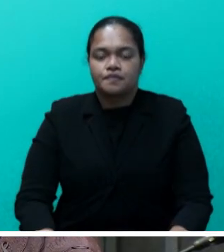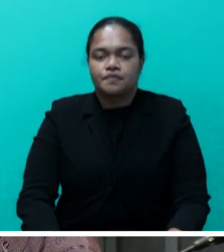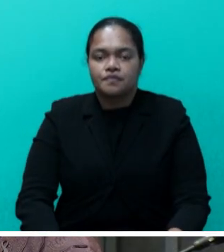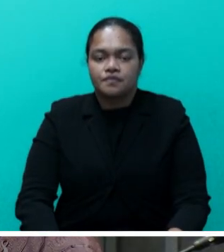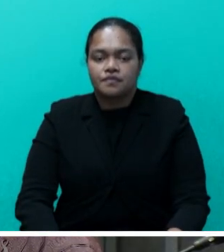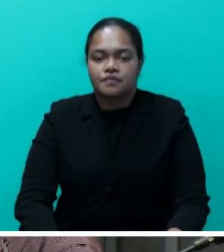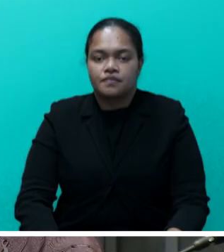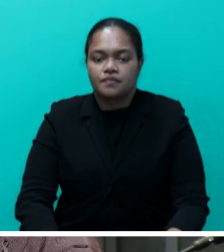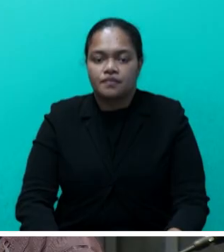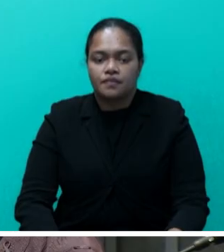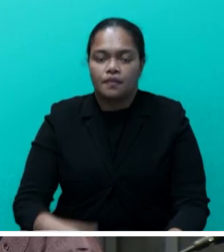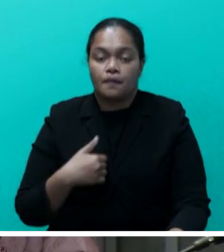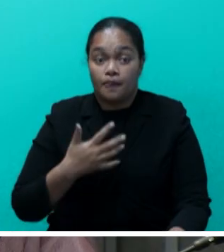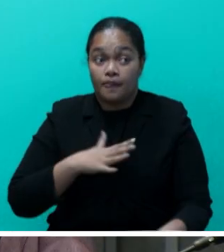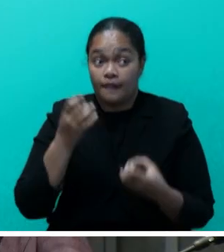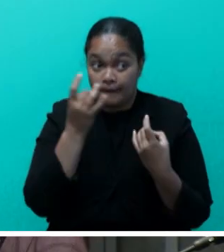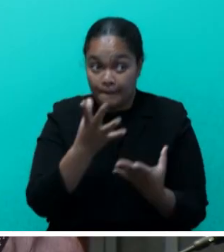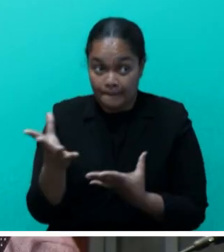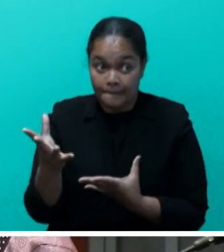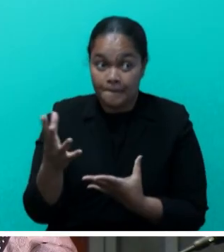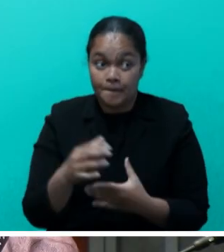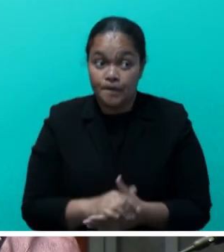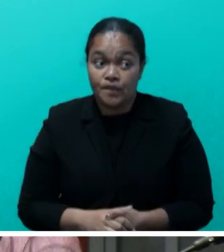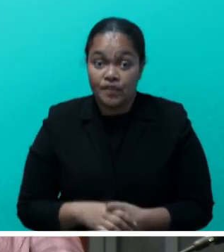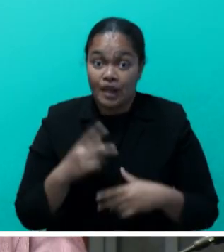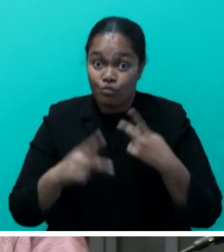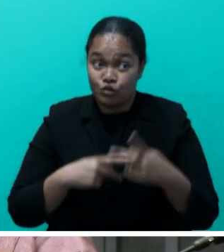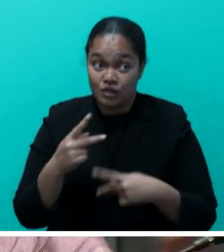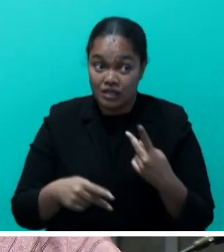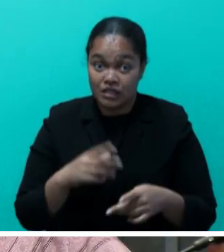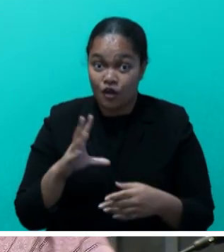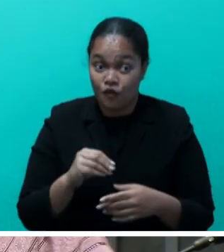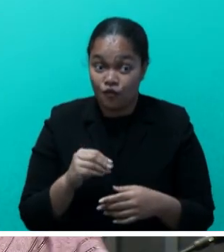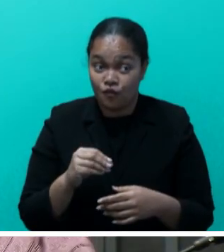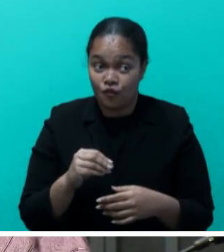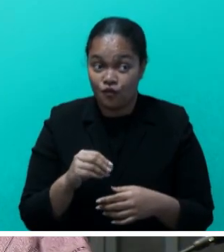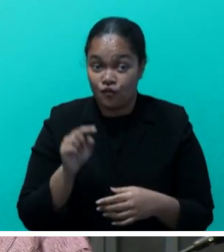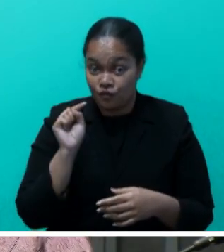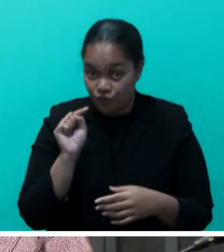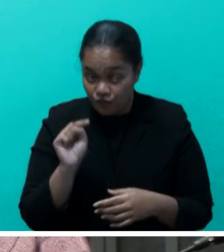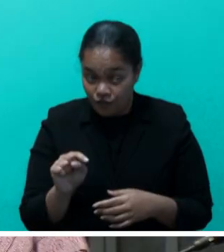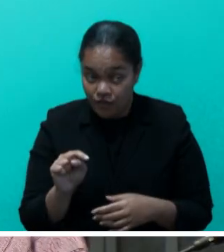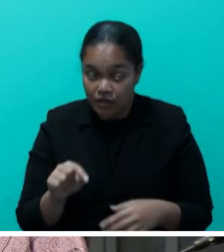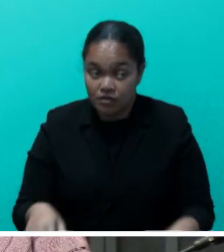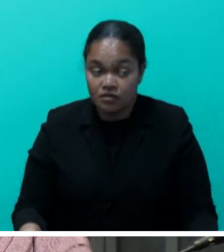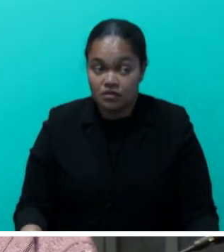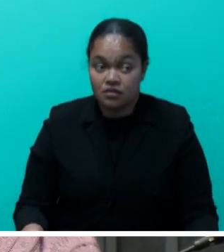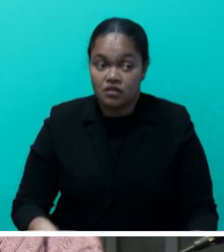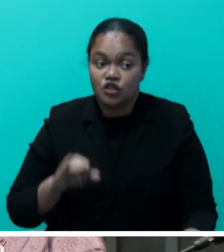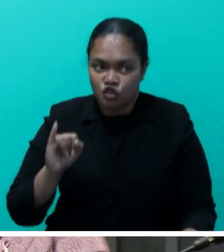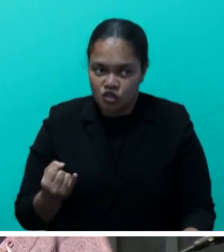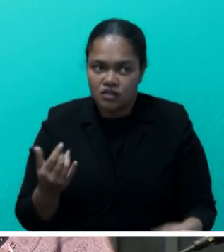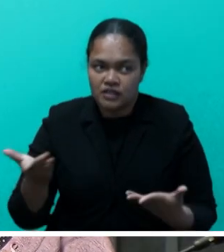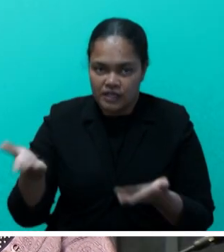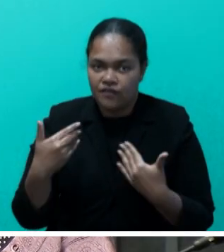wanted to inform the House, Mr. Speaker, sir, that the process of the reintroduction of the scale has just been given the